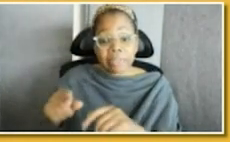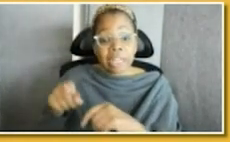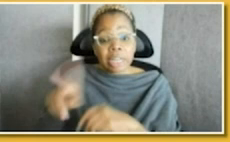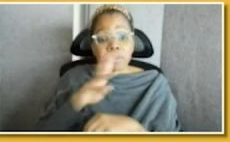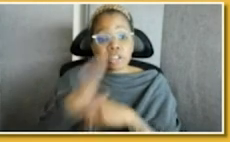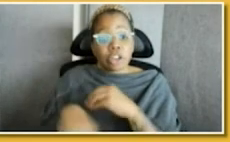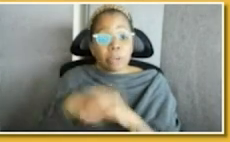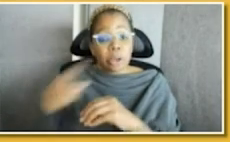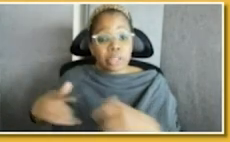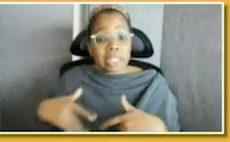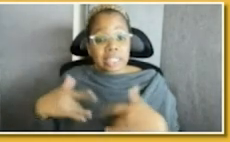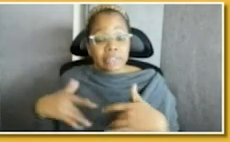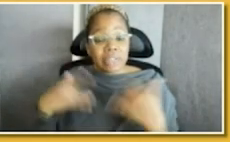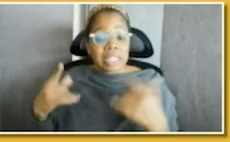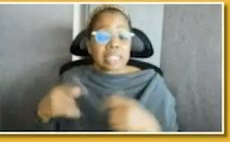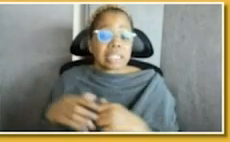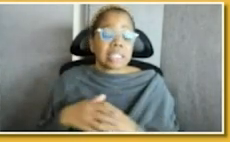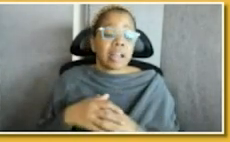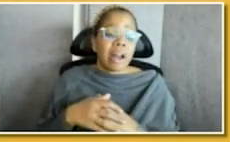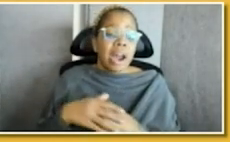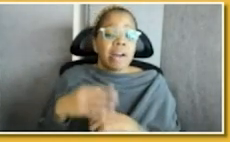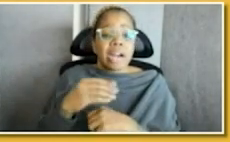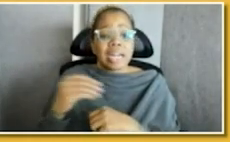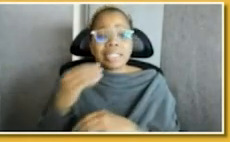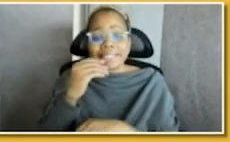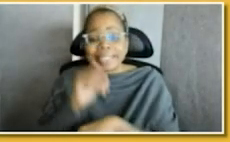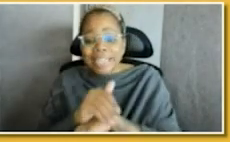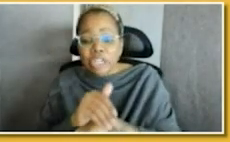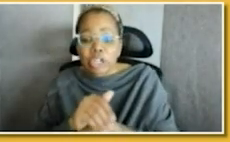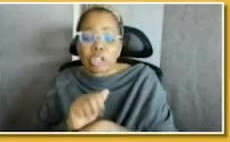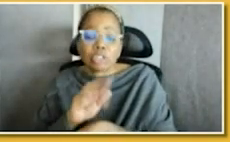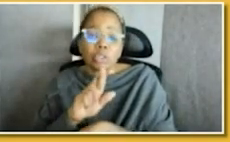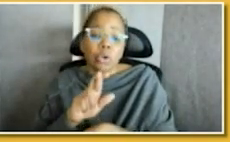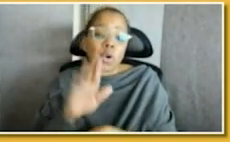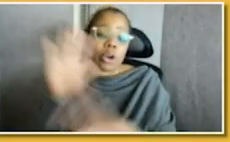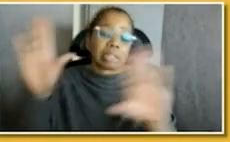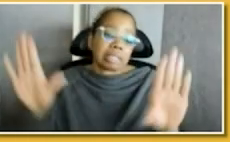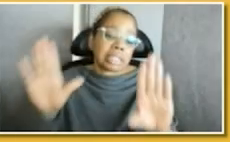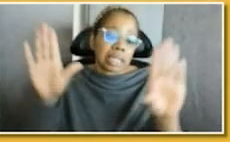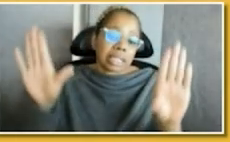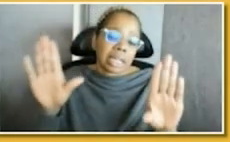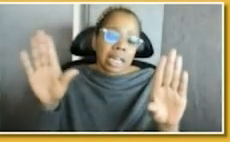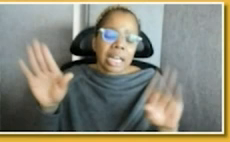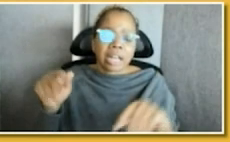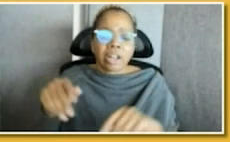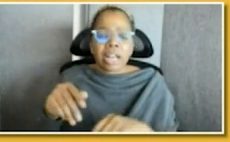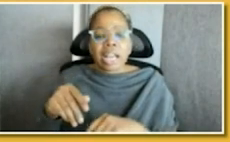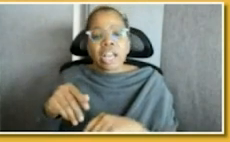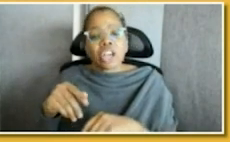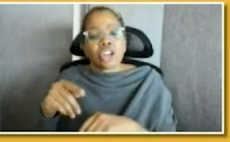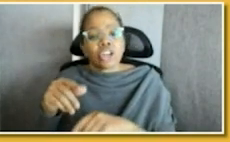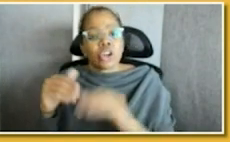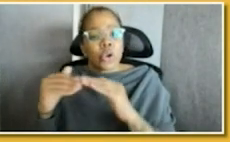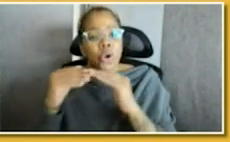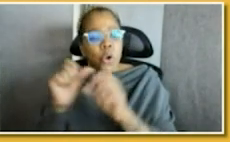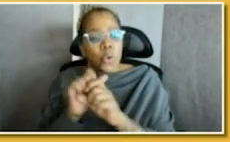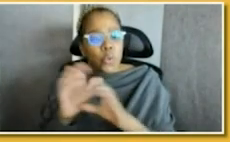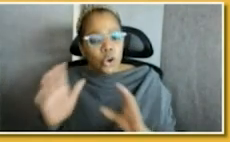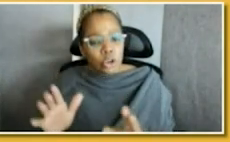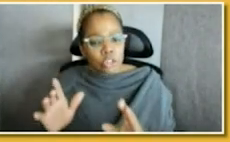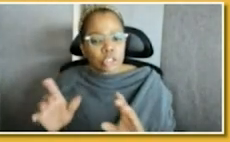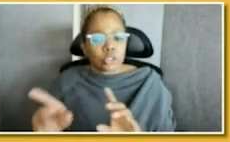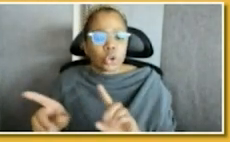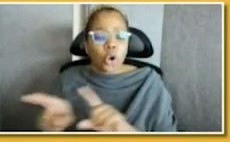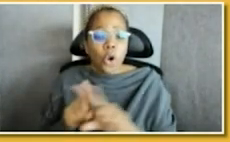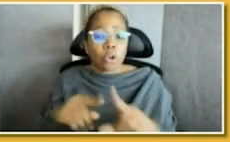on and, you know, just dinners or a Sunday that you'd have, you know, you have your coworkers, but they're also part of your community,